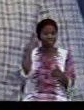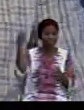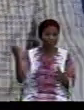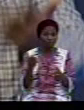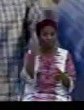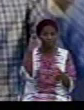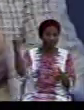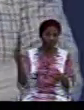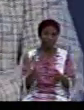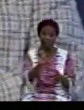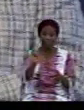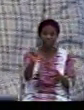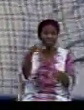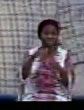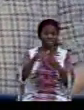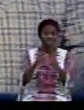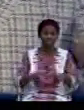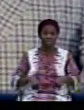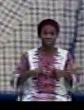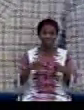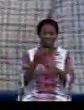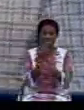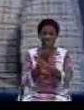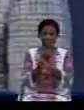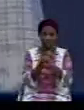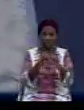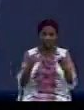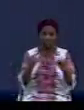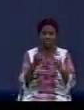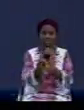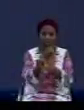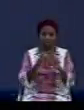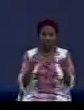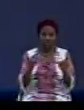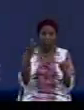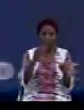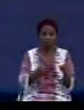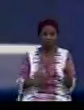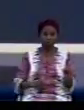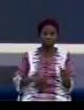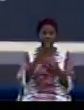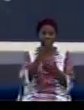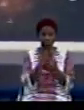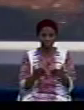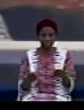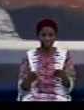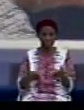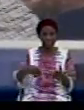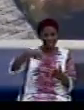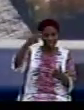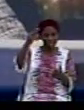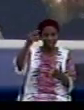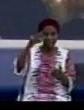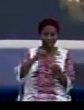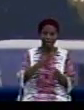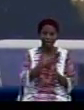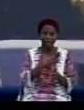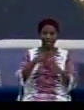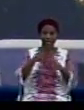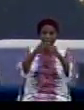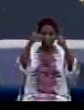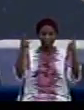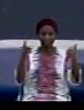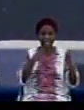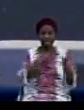life, the redemption of the Lord, the salvation of the Lord, something higher and greater and